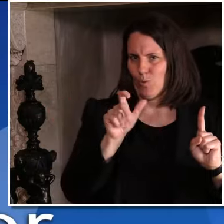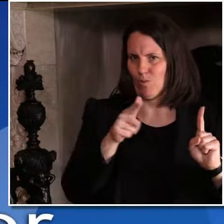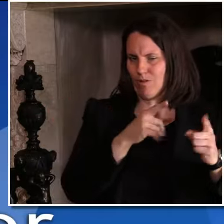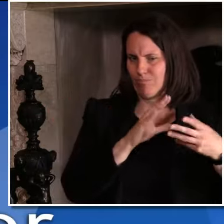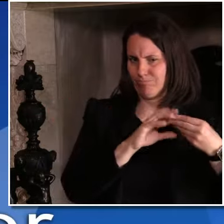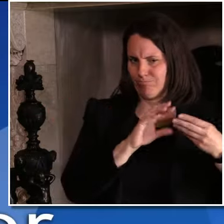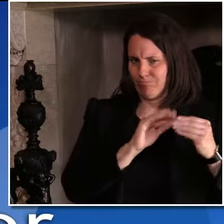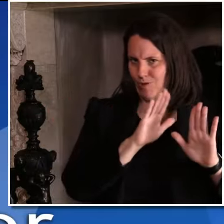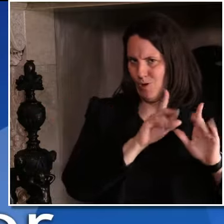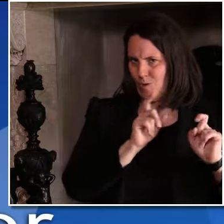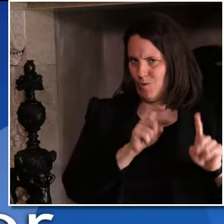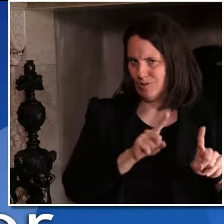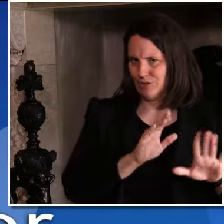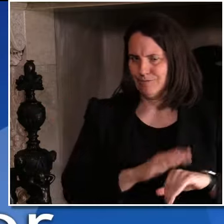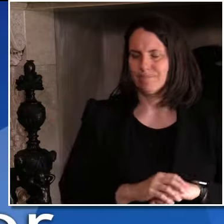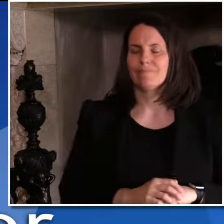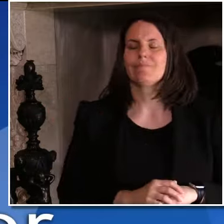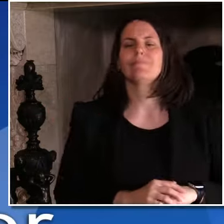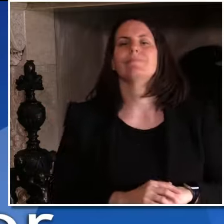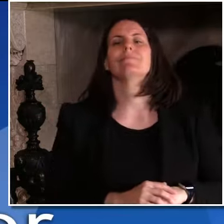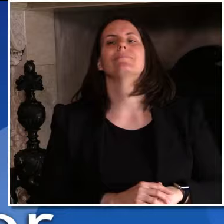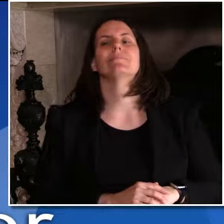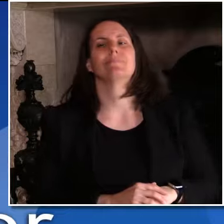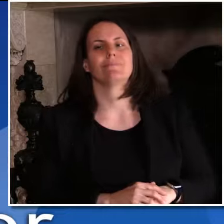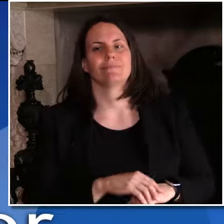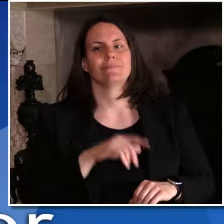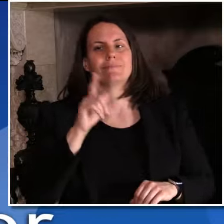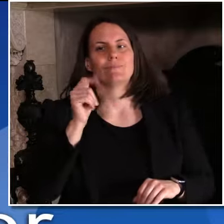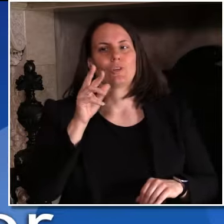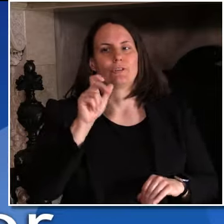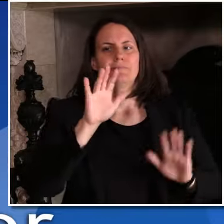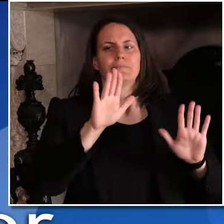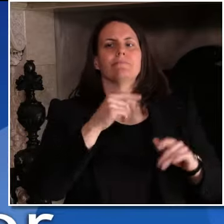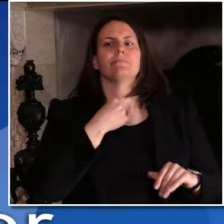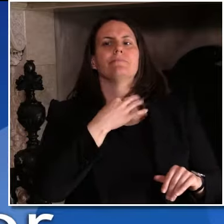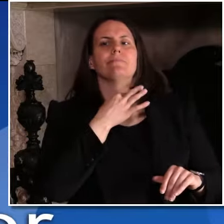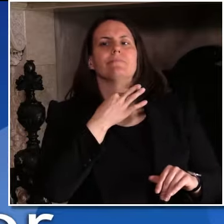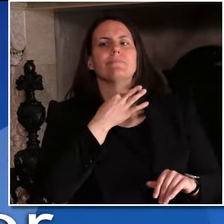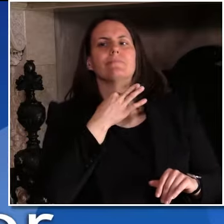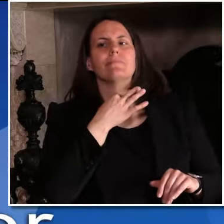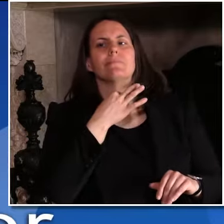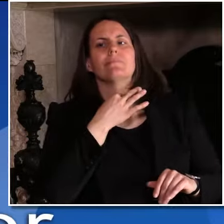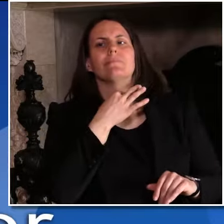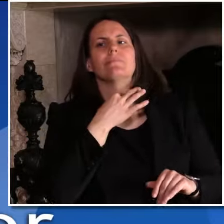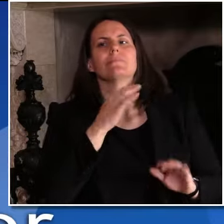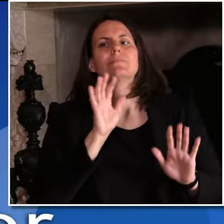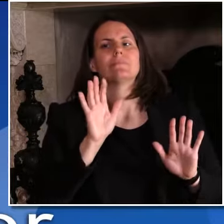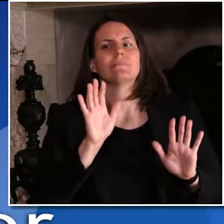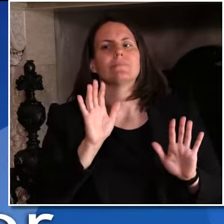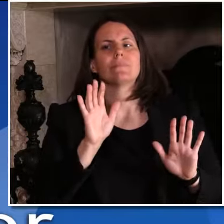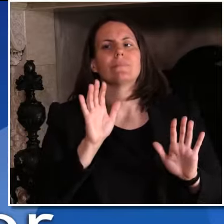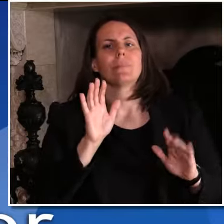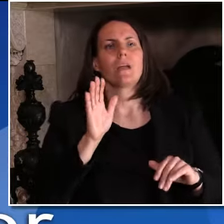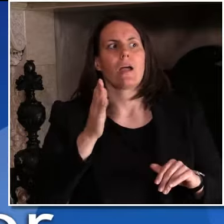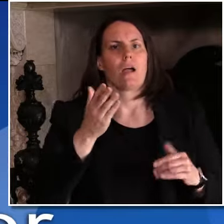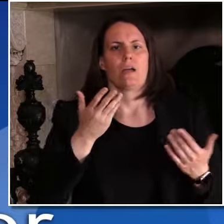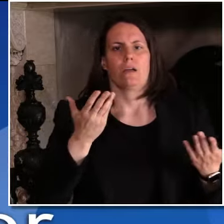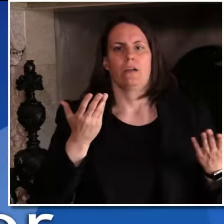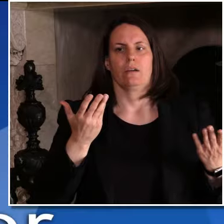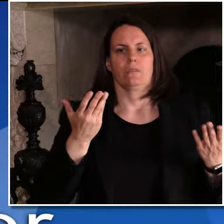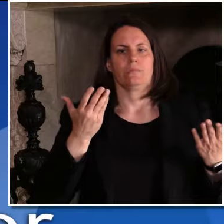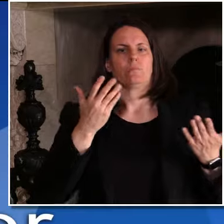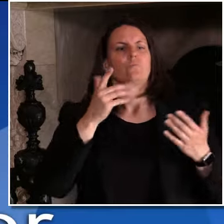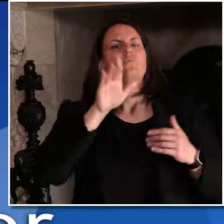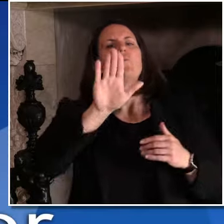Yeah, I was just curious about when you thought the threshold might be met for meeting the Badger Bounce Back